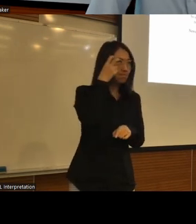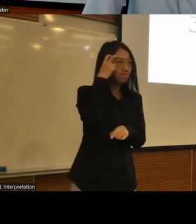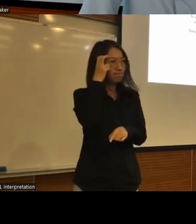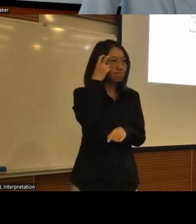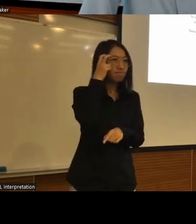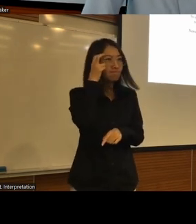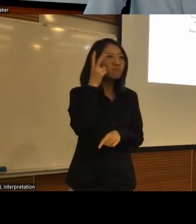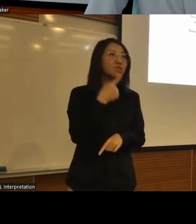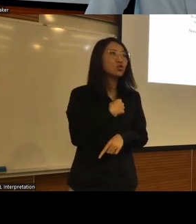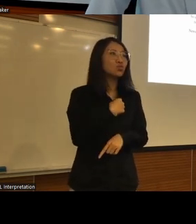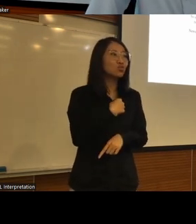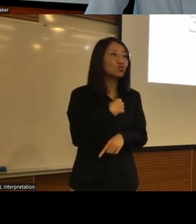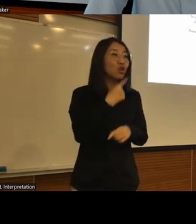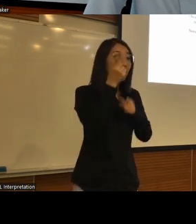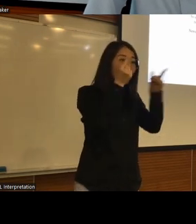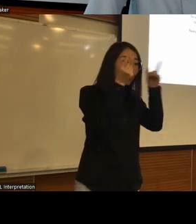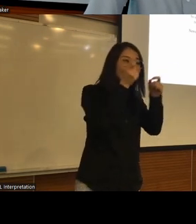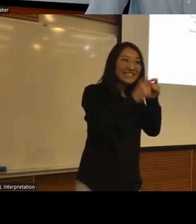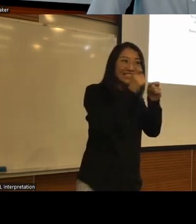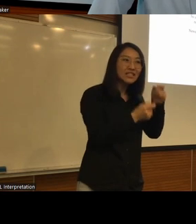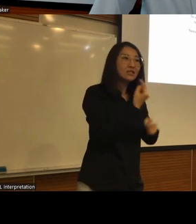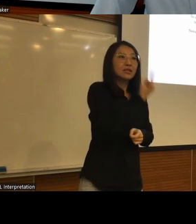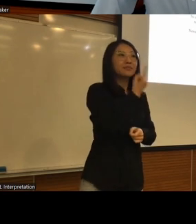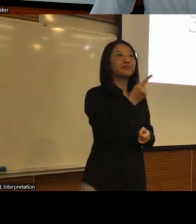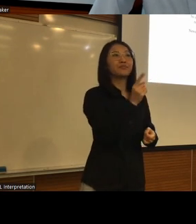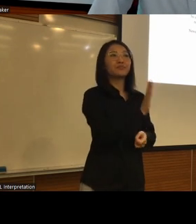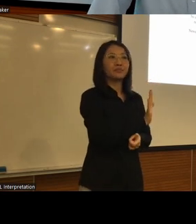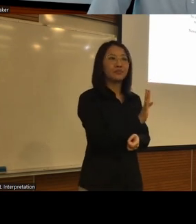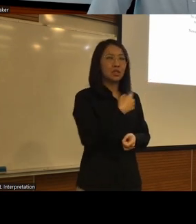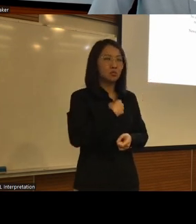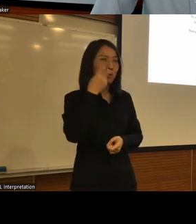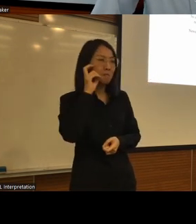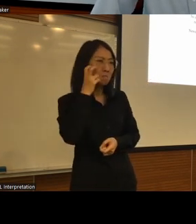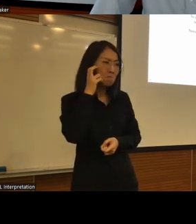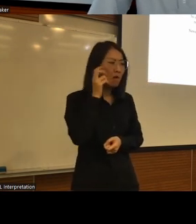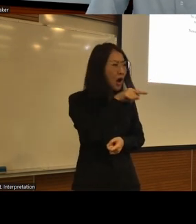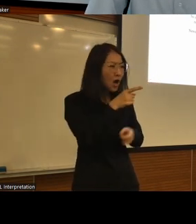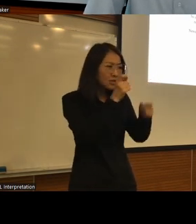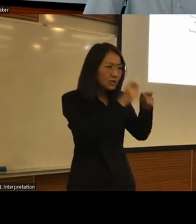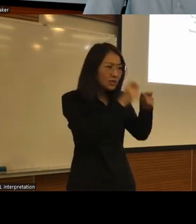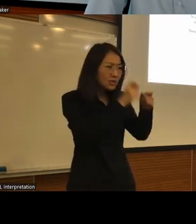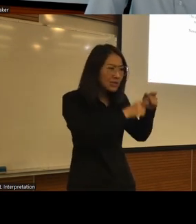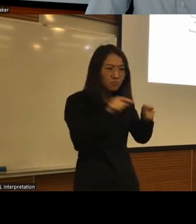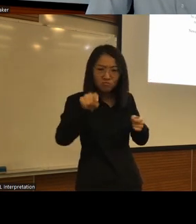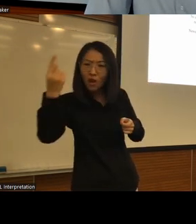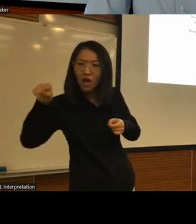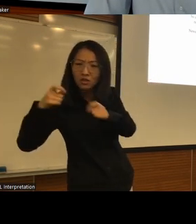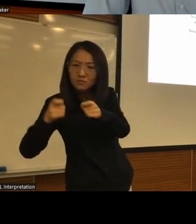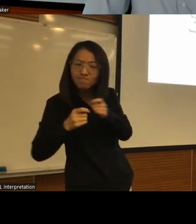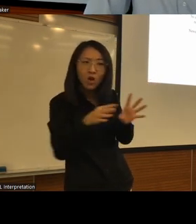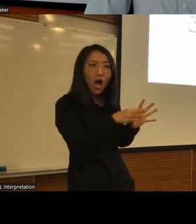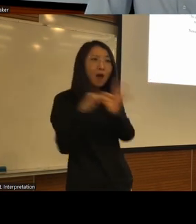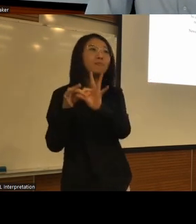trying not just to get information, but to see how the information is linked to other information. When you do